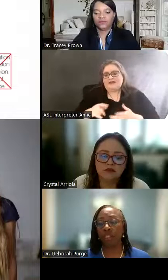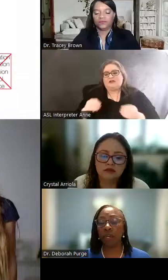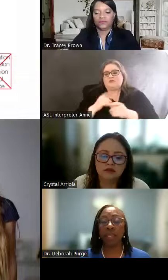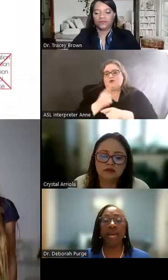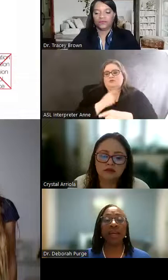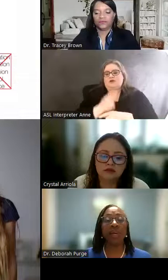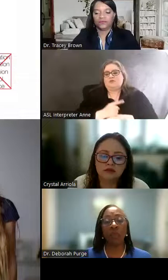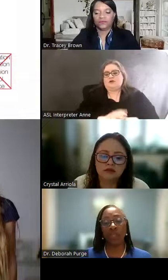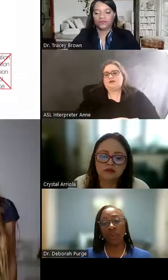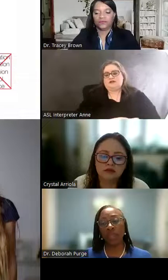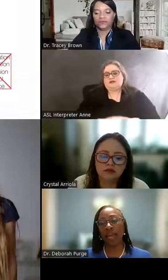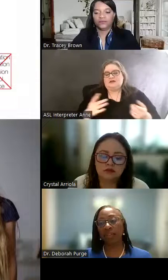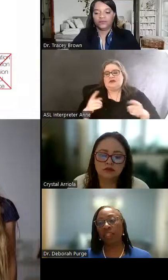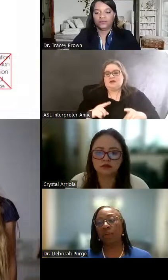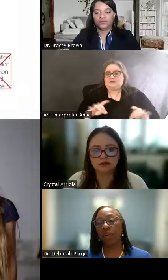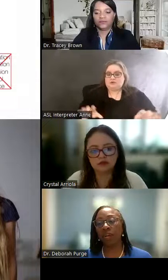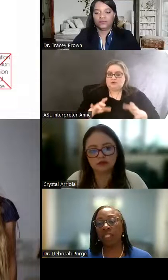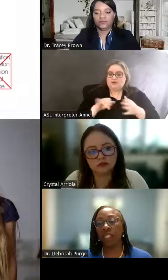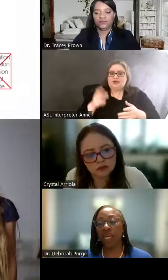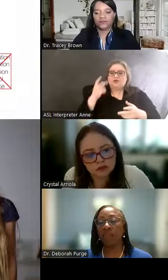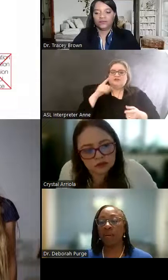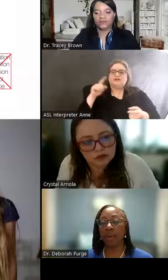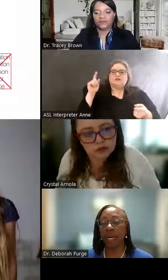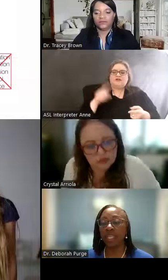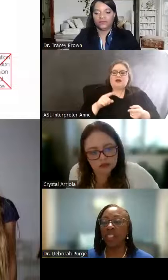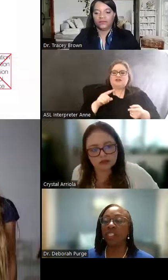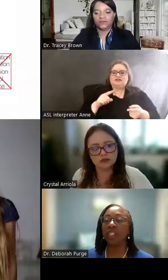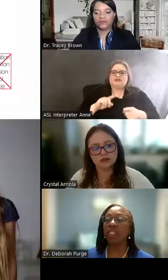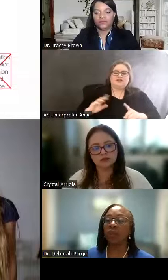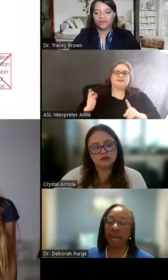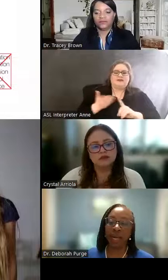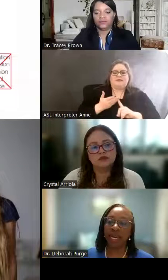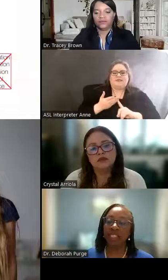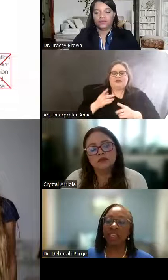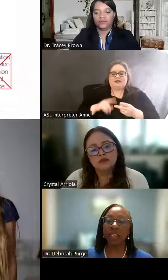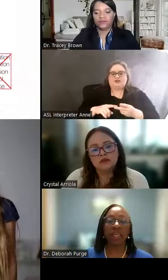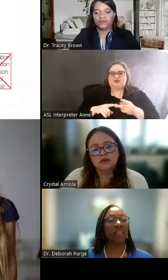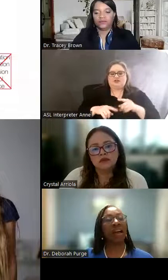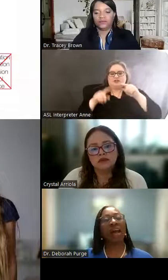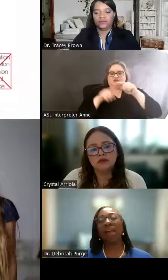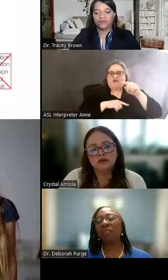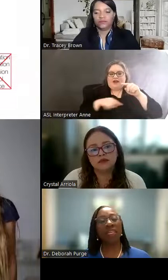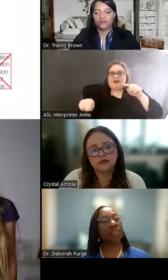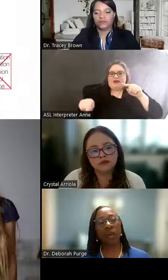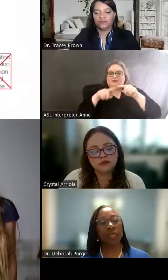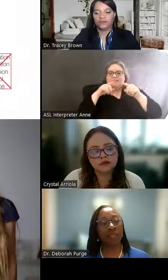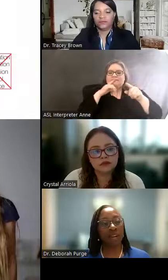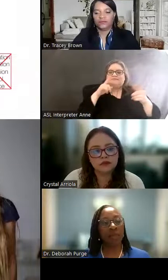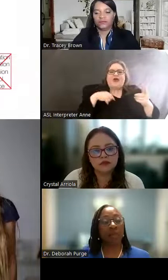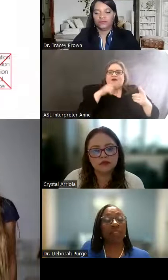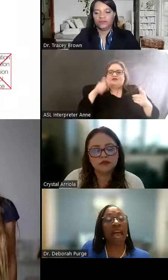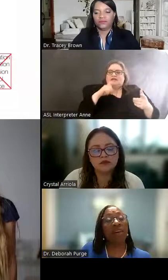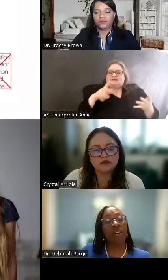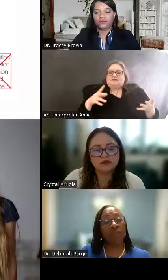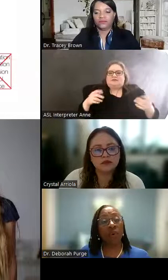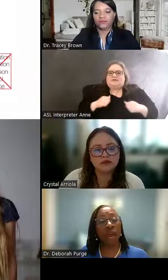appropriate. So then with doing that, you see a reduction in manipulation, triangulation. I don't need to be aggressive anymore